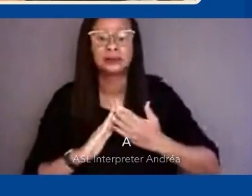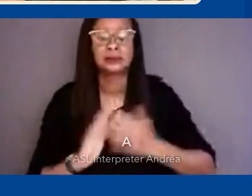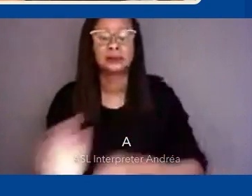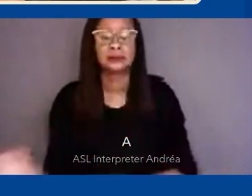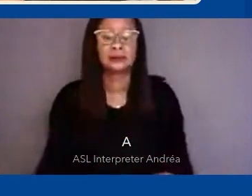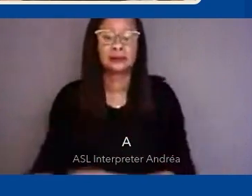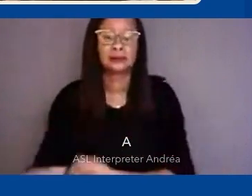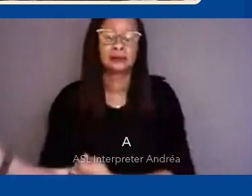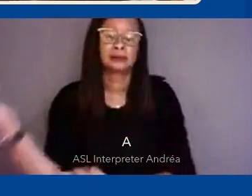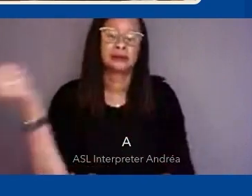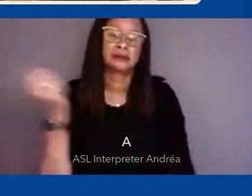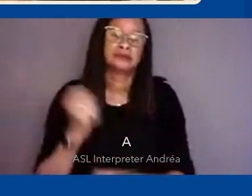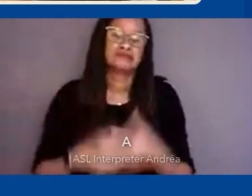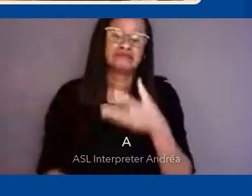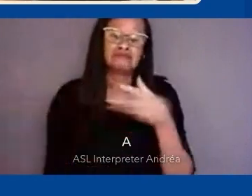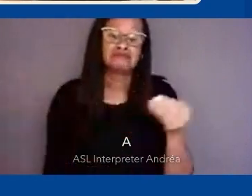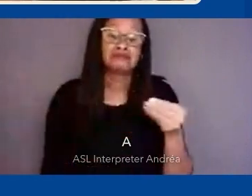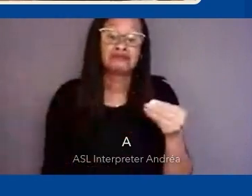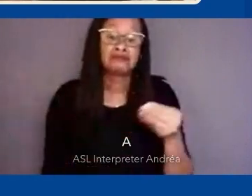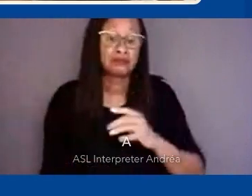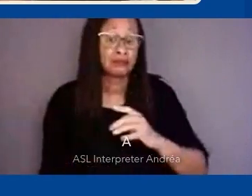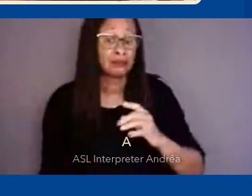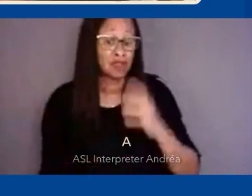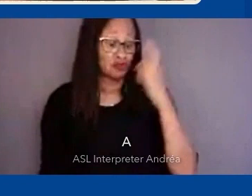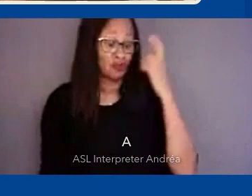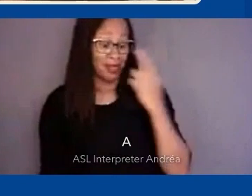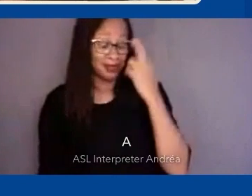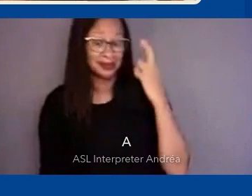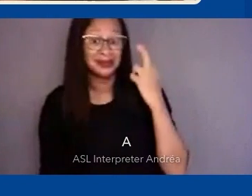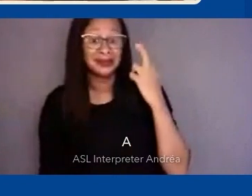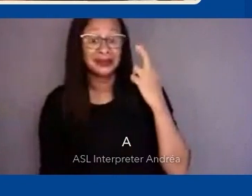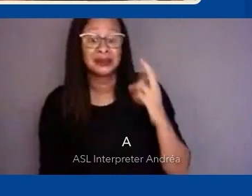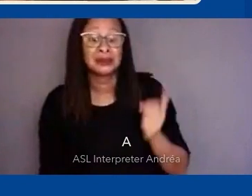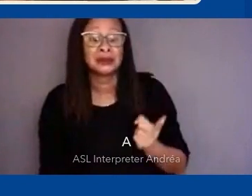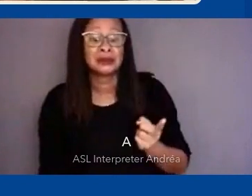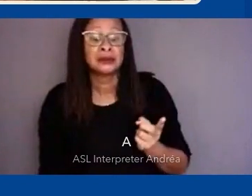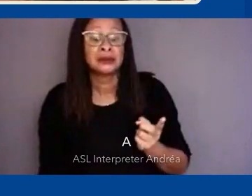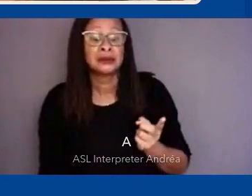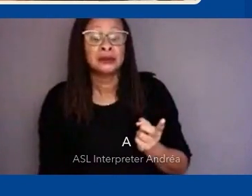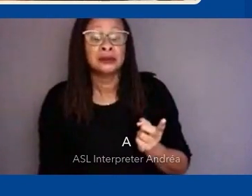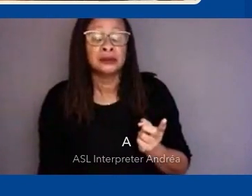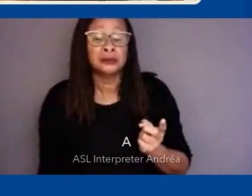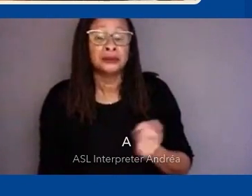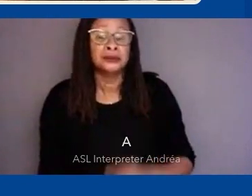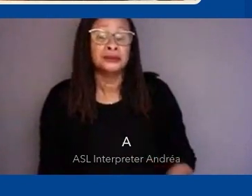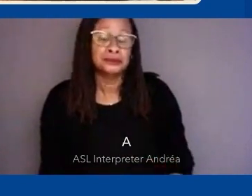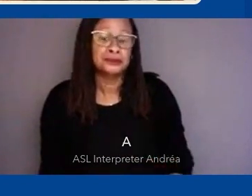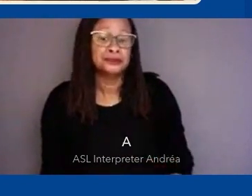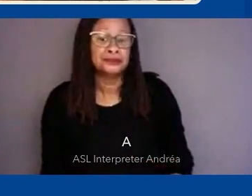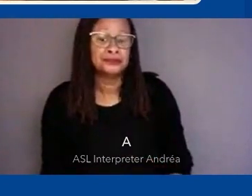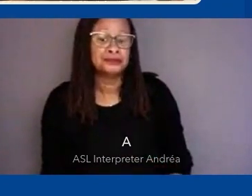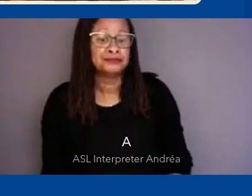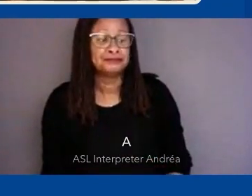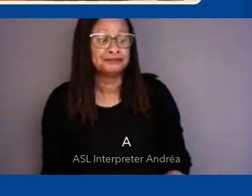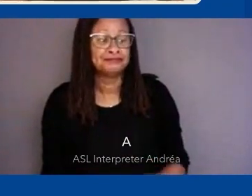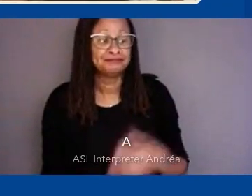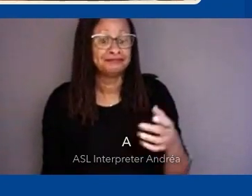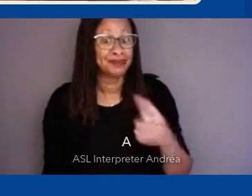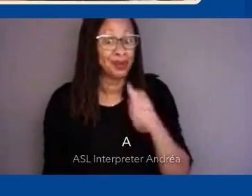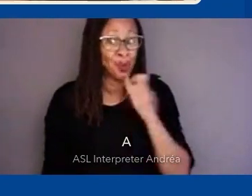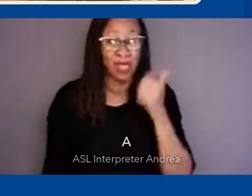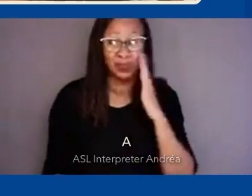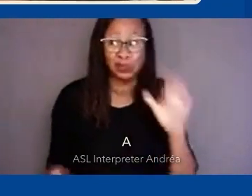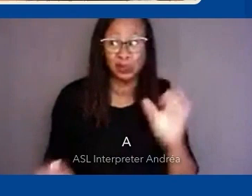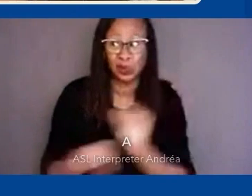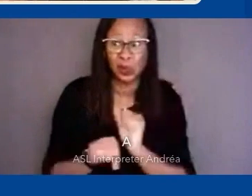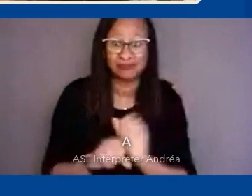and the realization that nobody else is going to do it, basically.